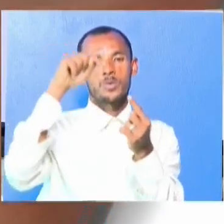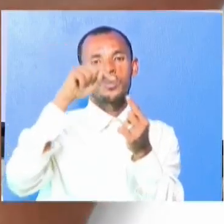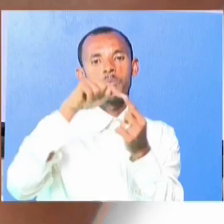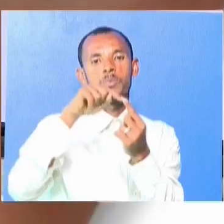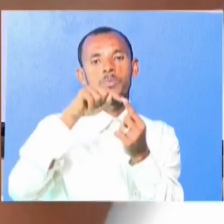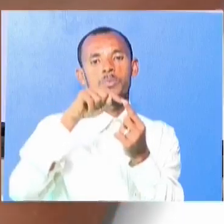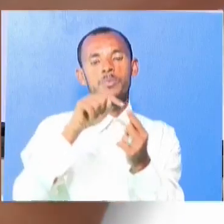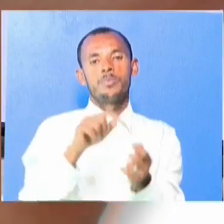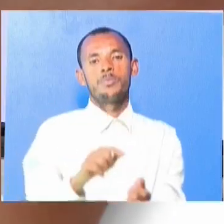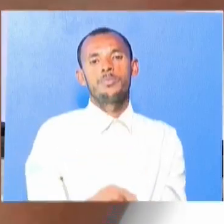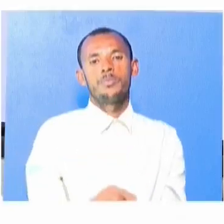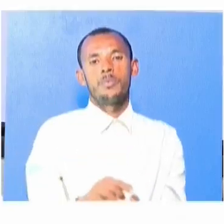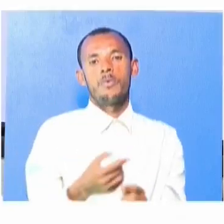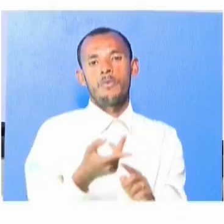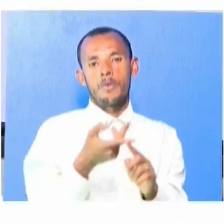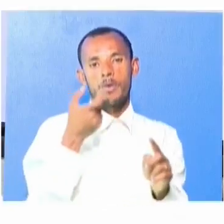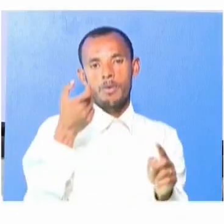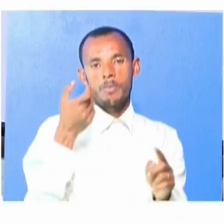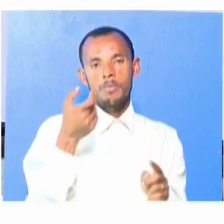from